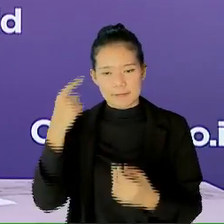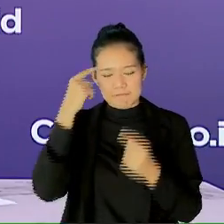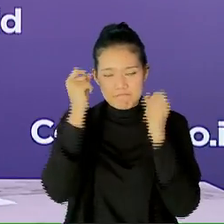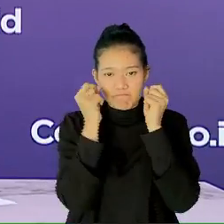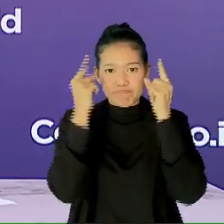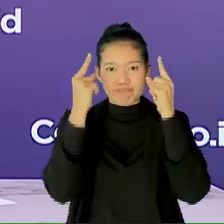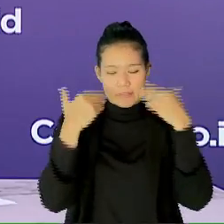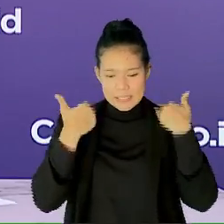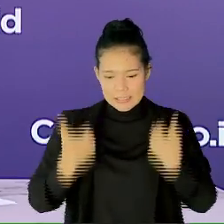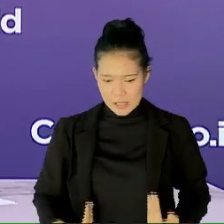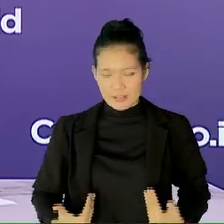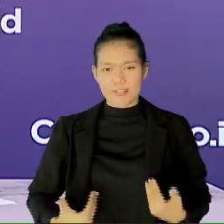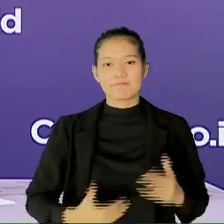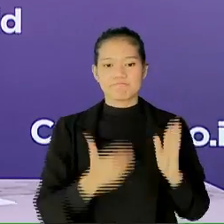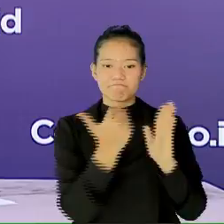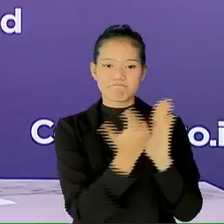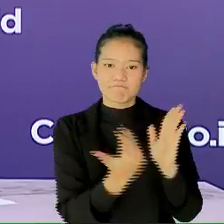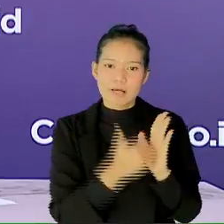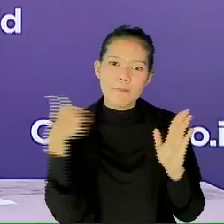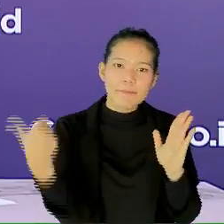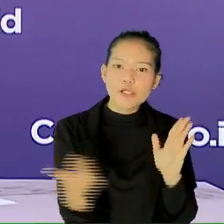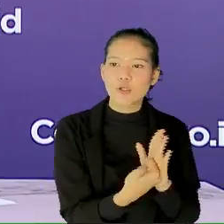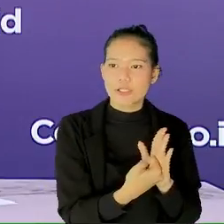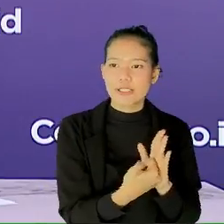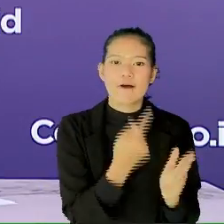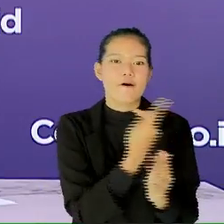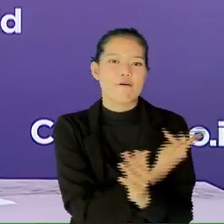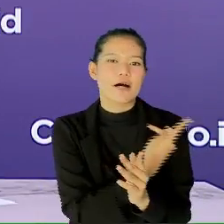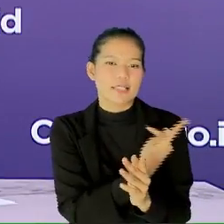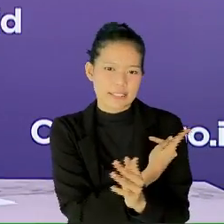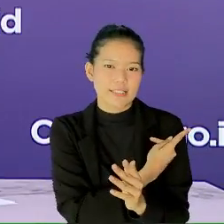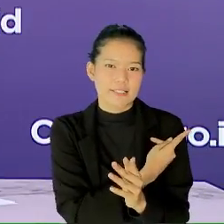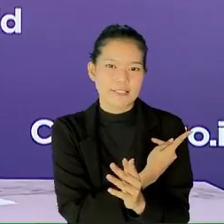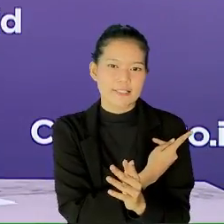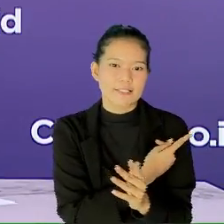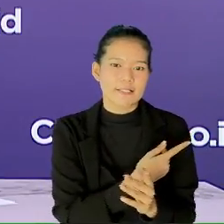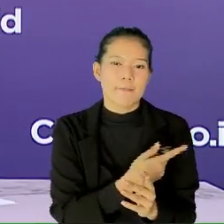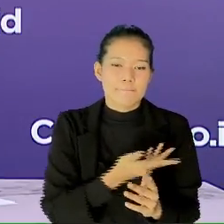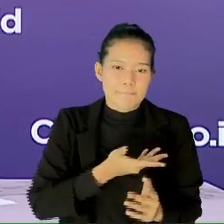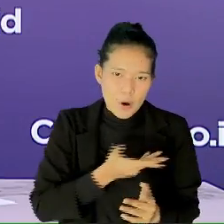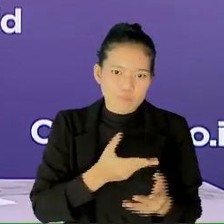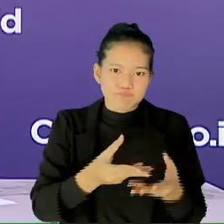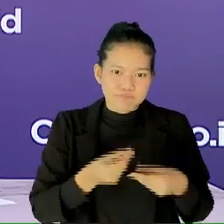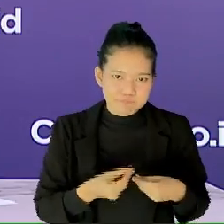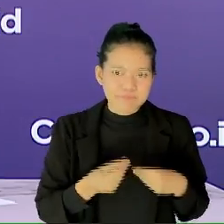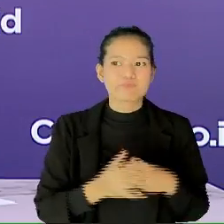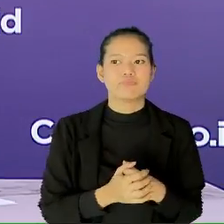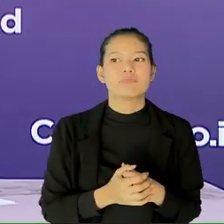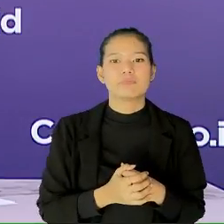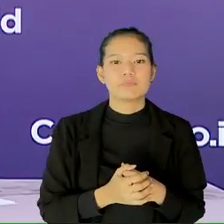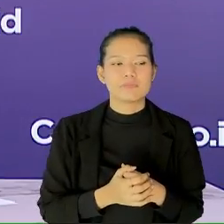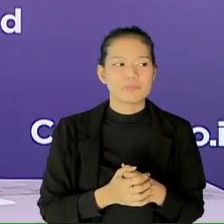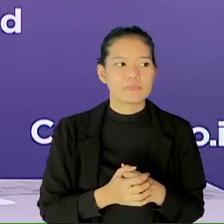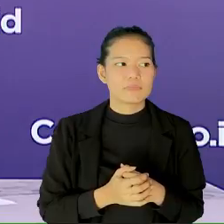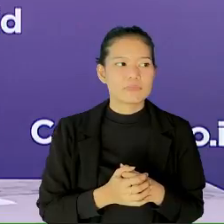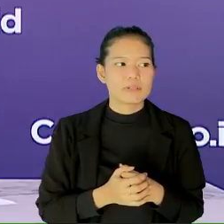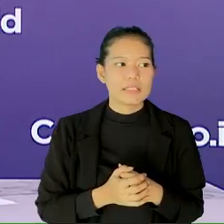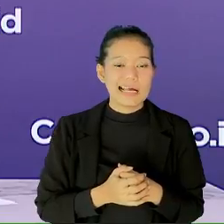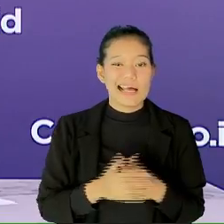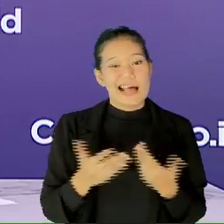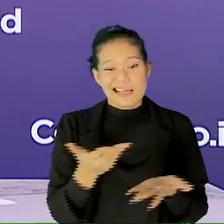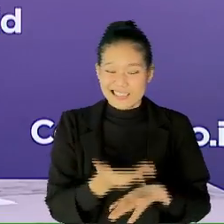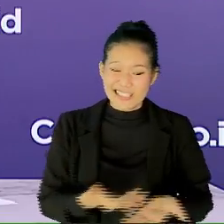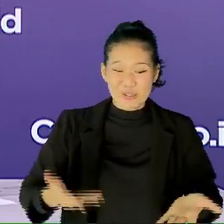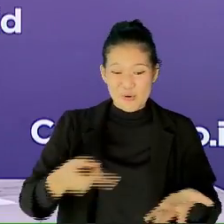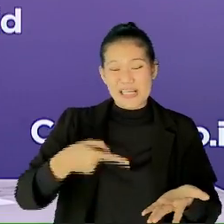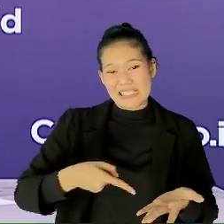circulations of the vaccine doses, as well as the capacity of the health system. As the situation is dynamic,